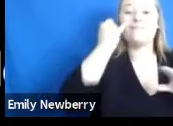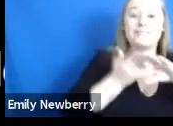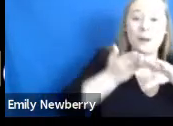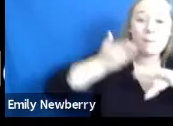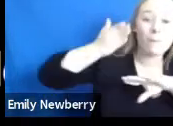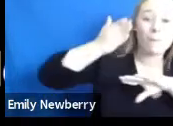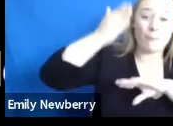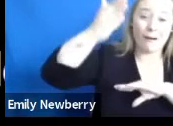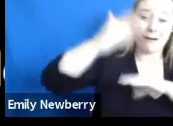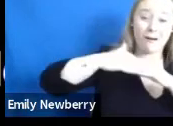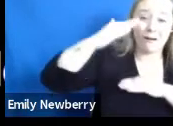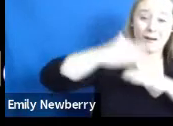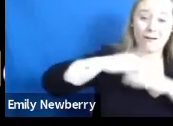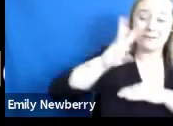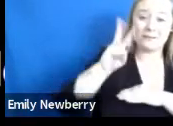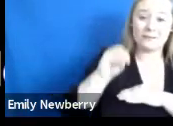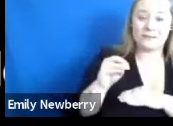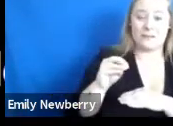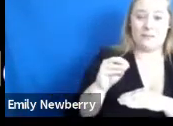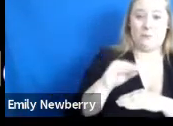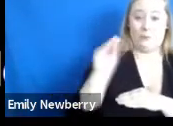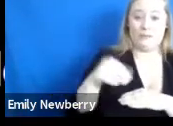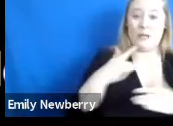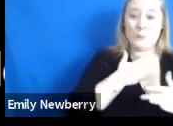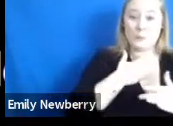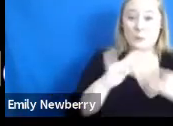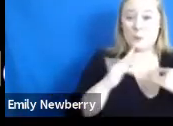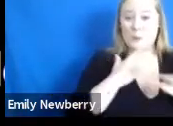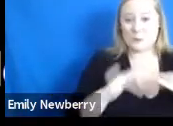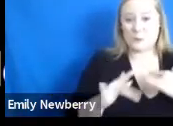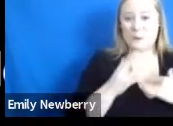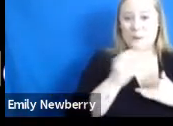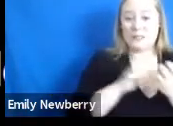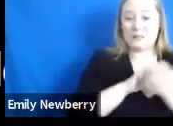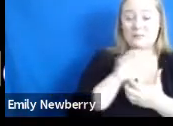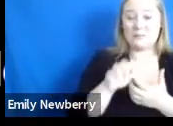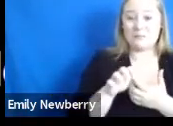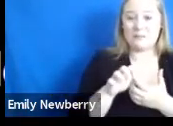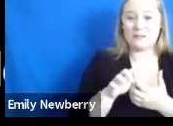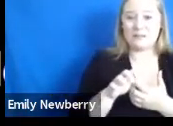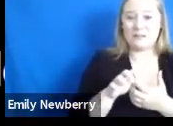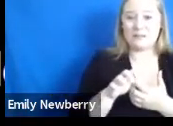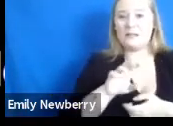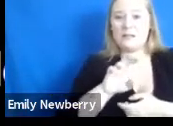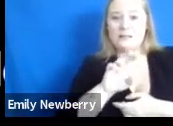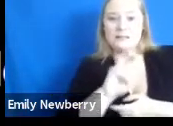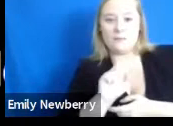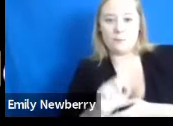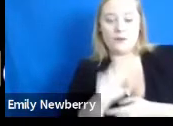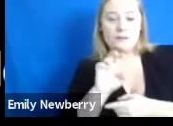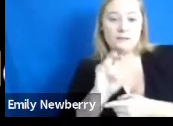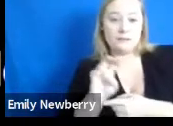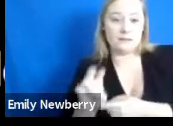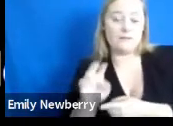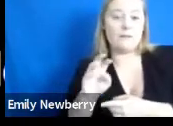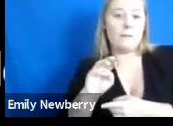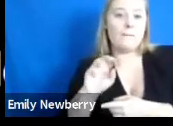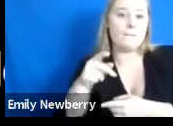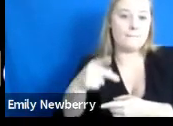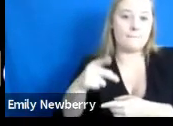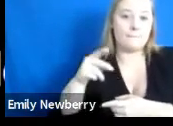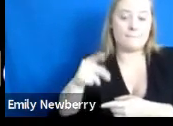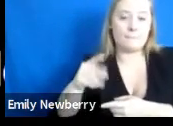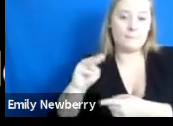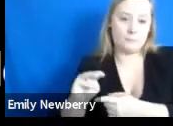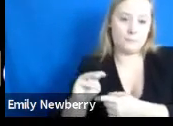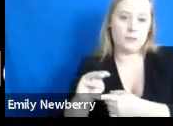was of concern and was the concentration at 7.07 parts per million or higher than 7.07 parts